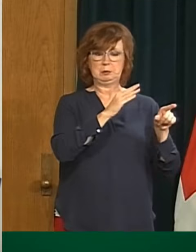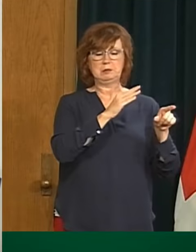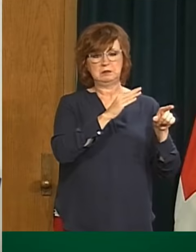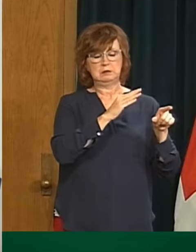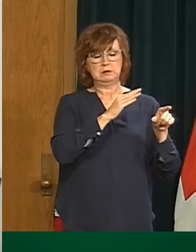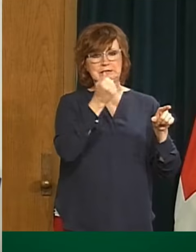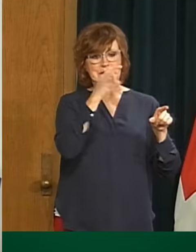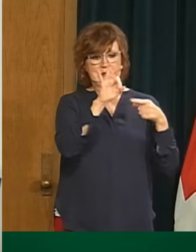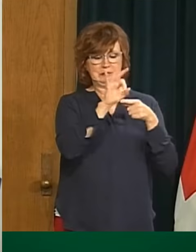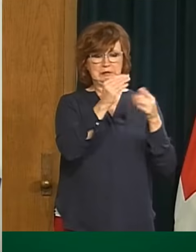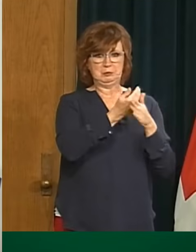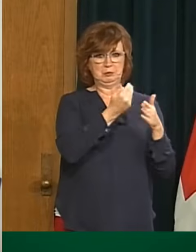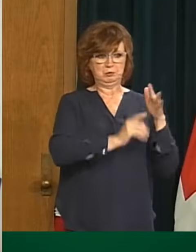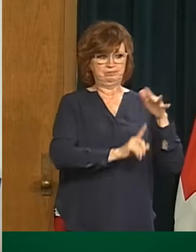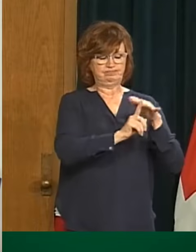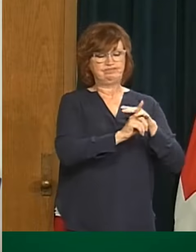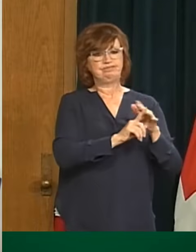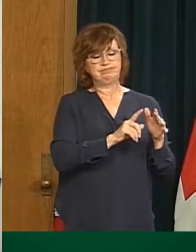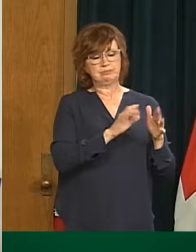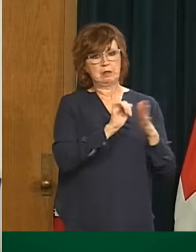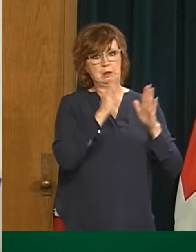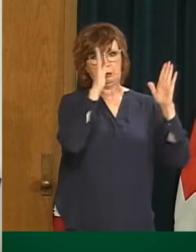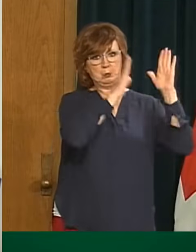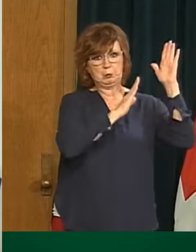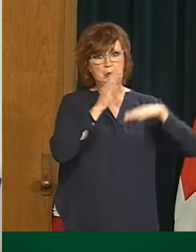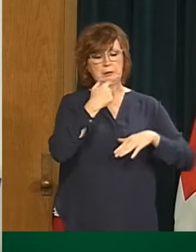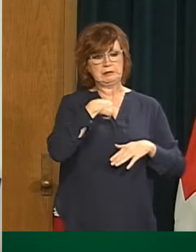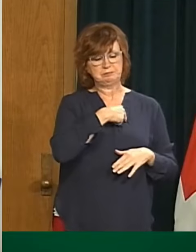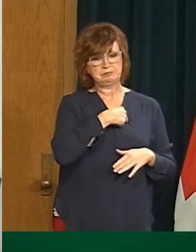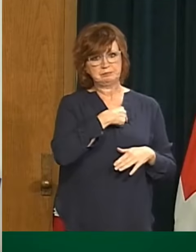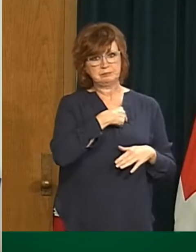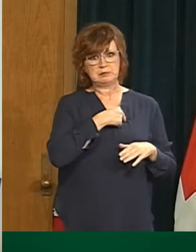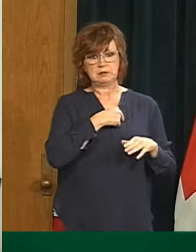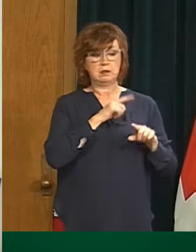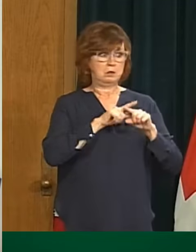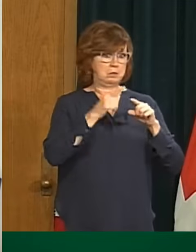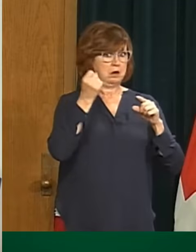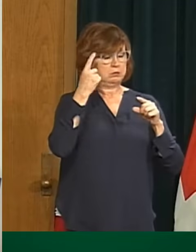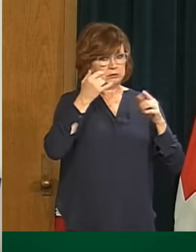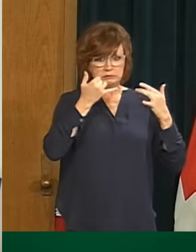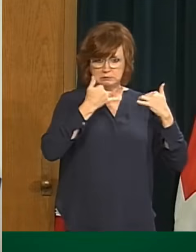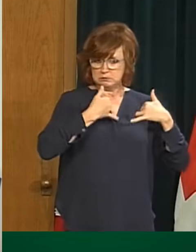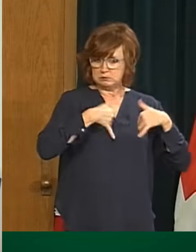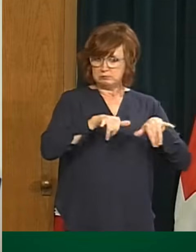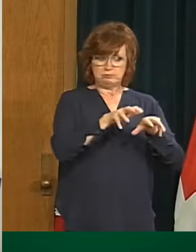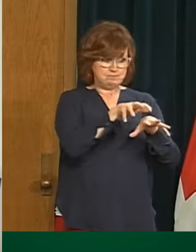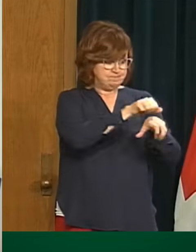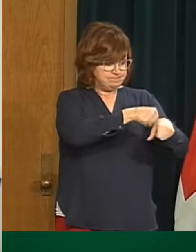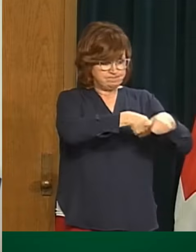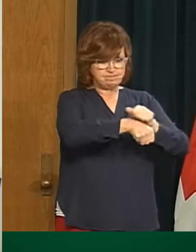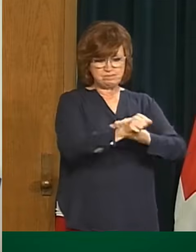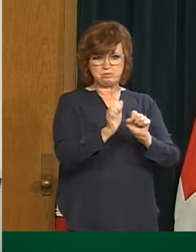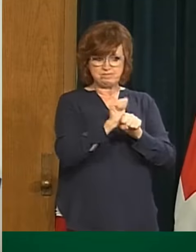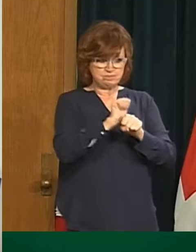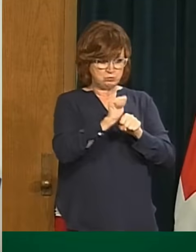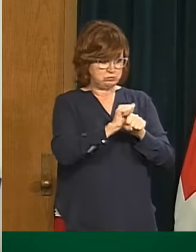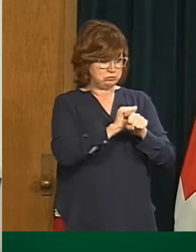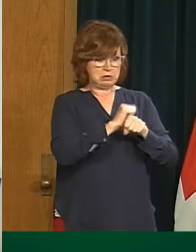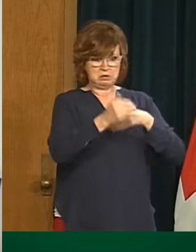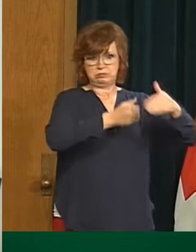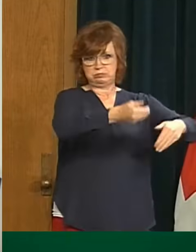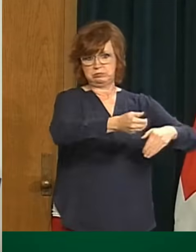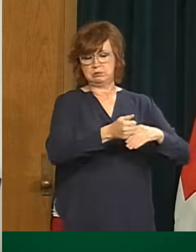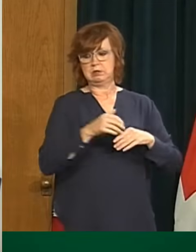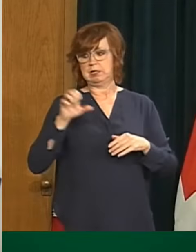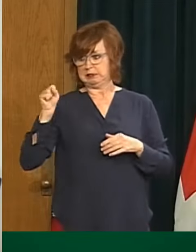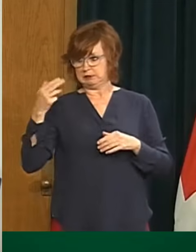rapidly expanding community outbreak, where significant efforts are now being made by local public health with support by the SHA